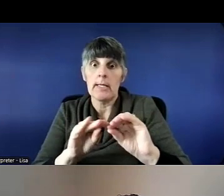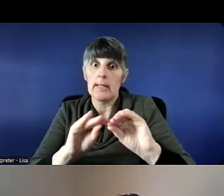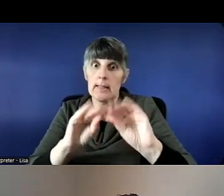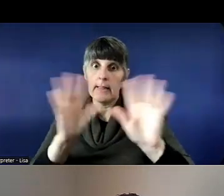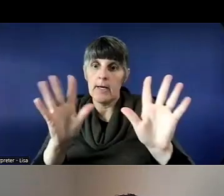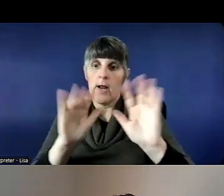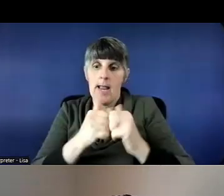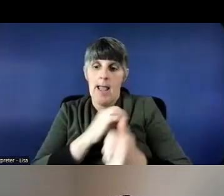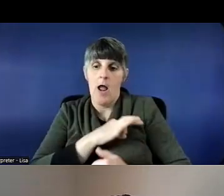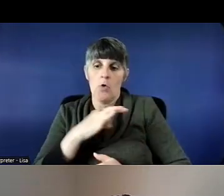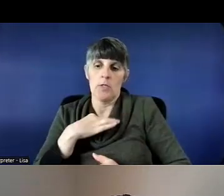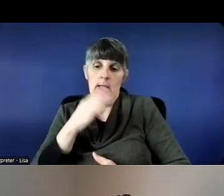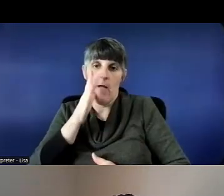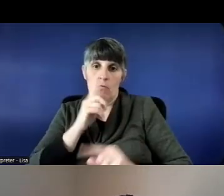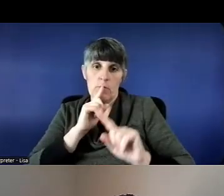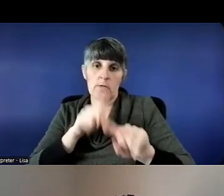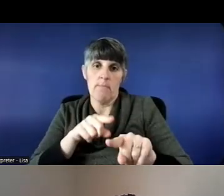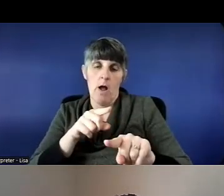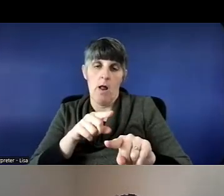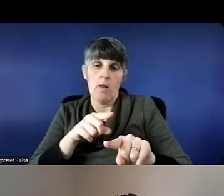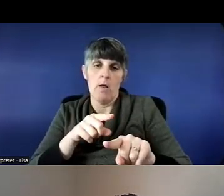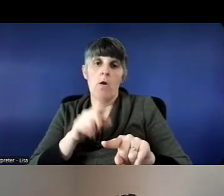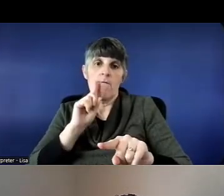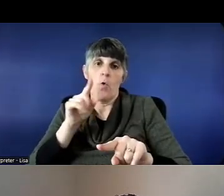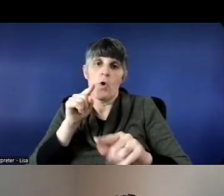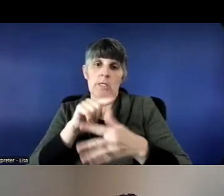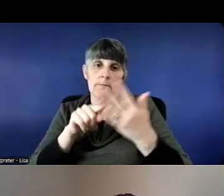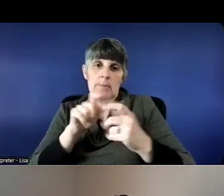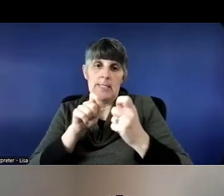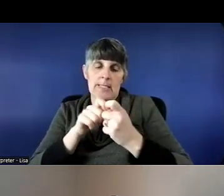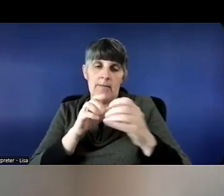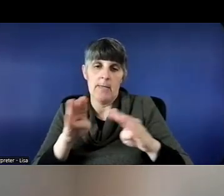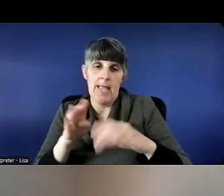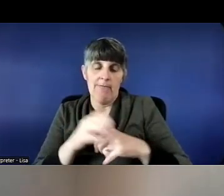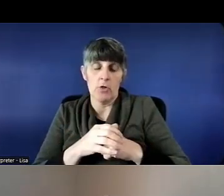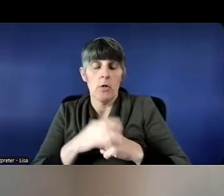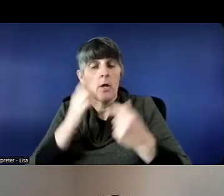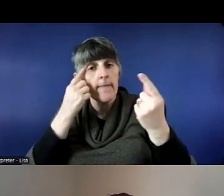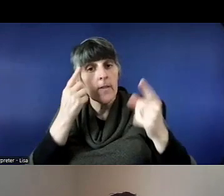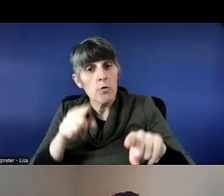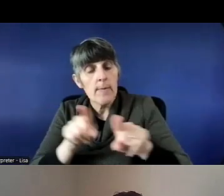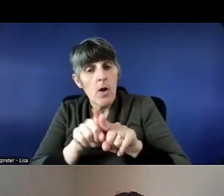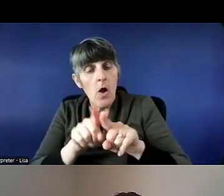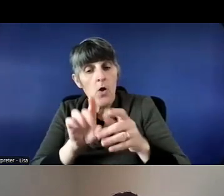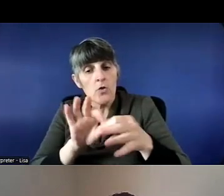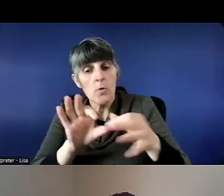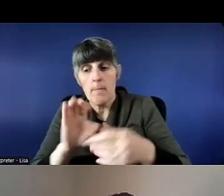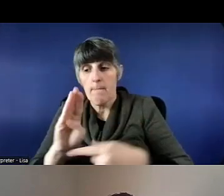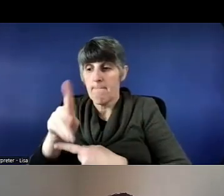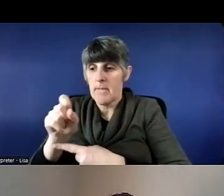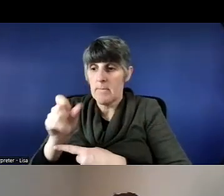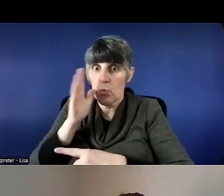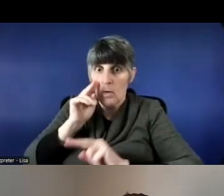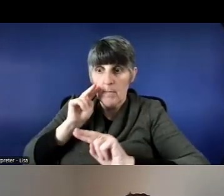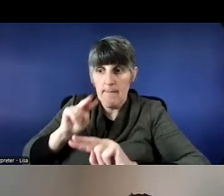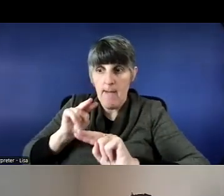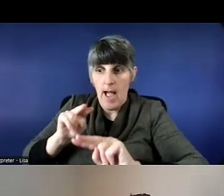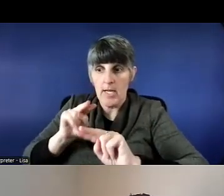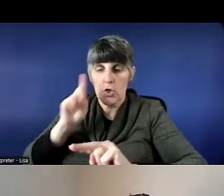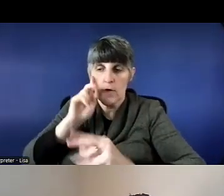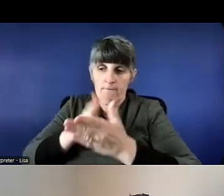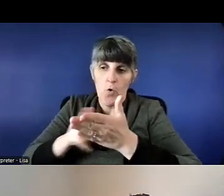how staff would respond to target behaviors. The agreement also required that BIPs would be monitored for fidelity.